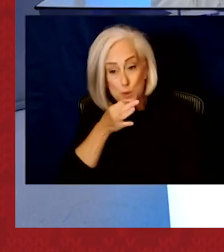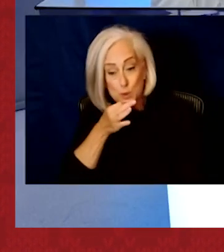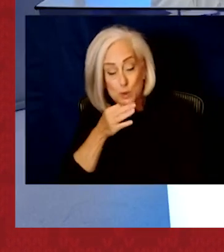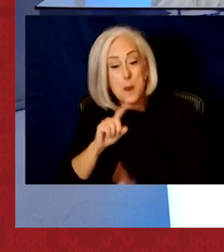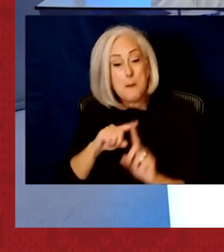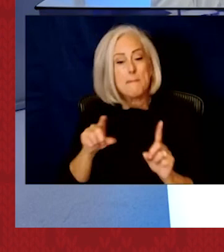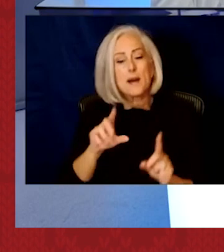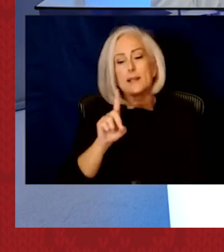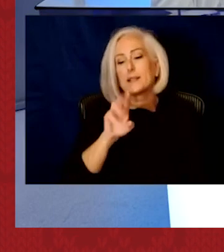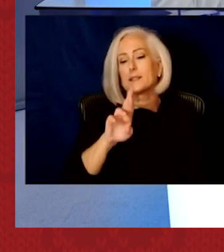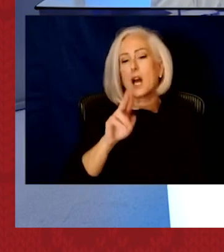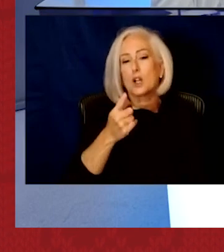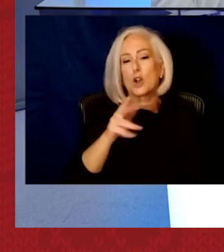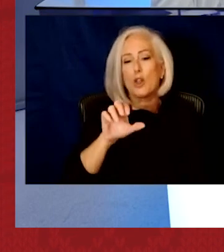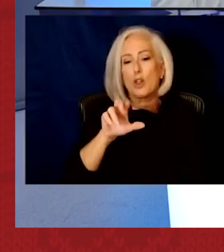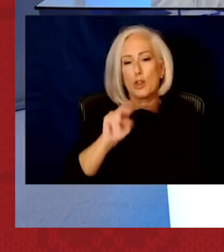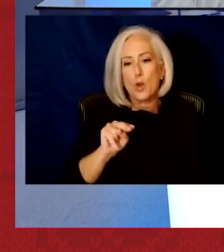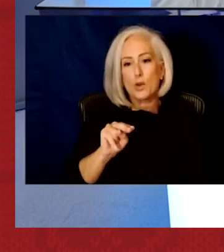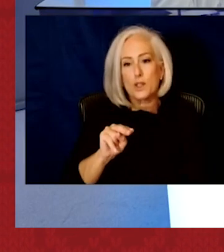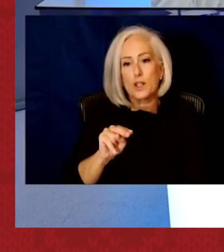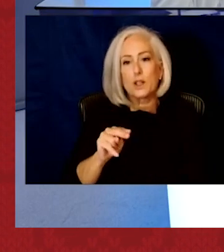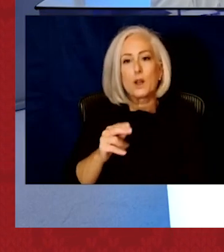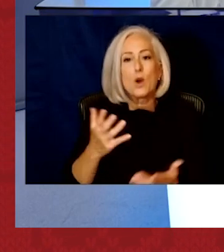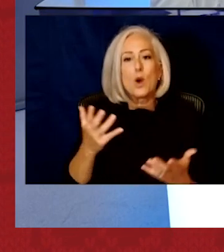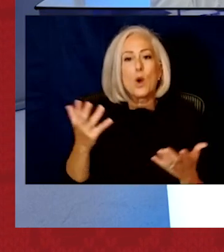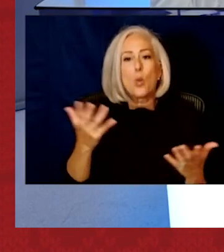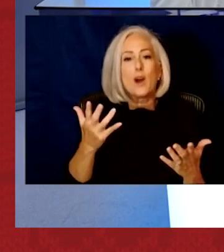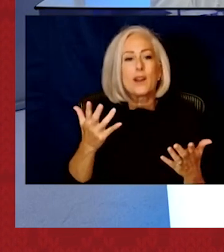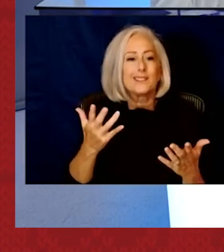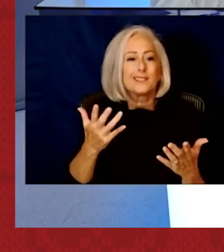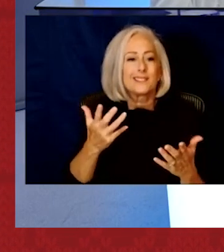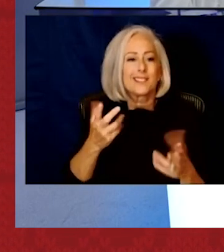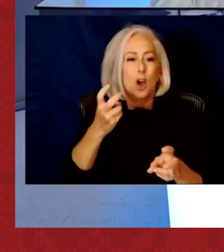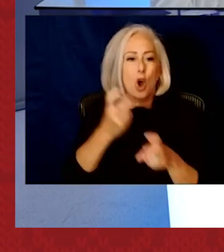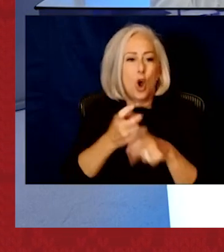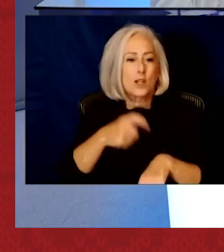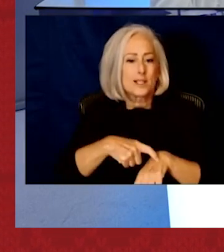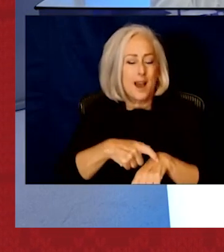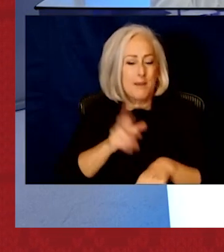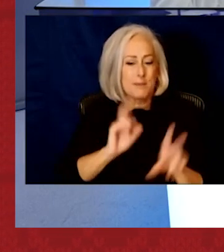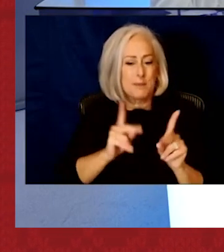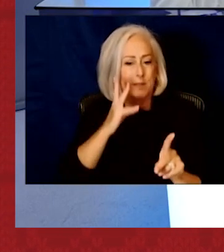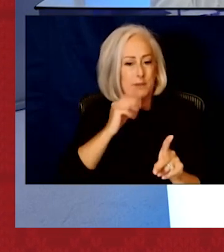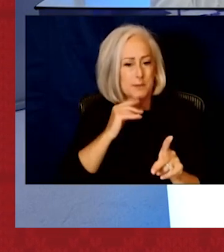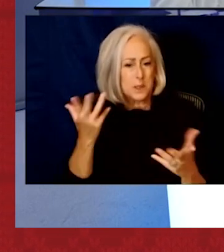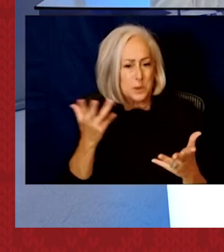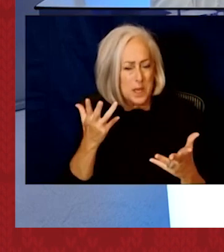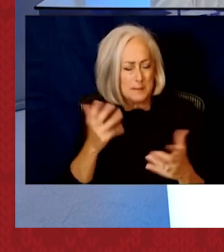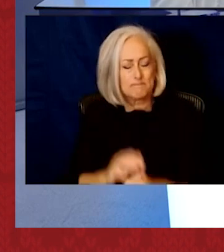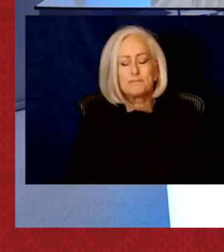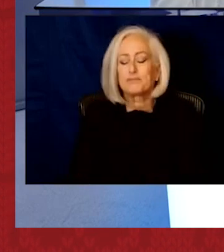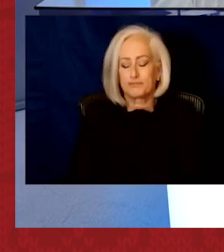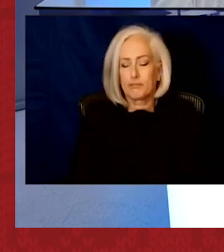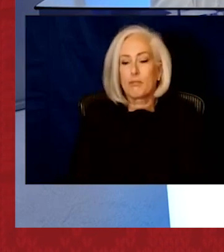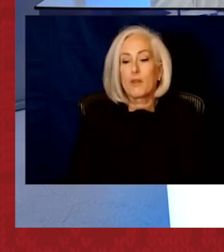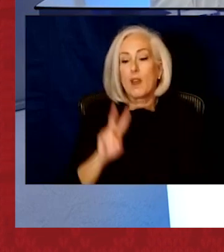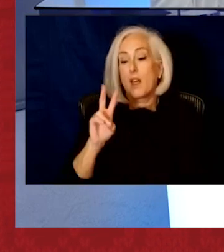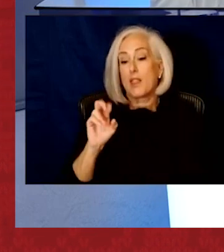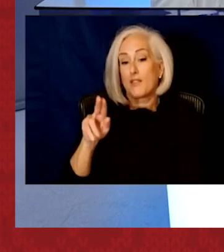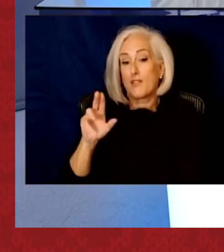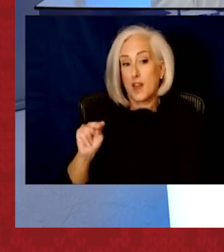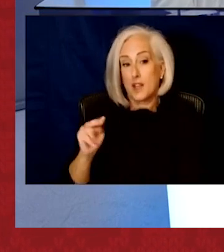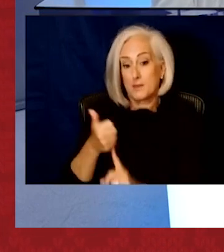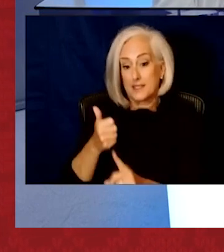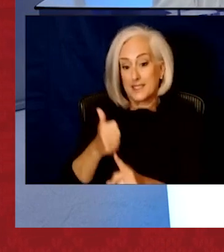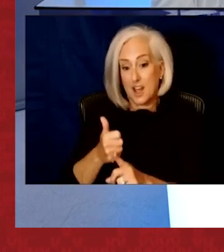have to, what is the rough time people can experience? So obviously the venom of these snakes is designed to work fairly quickly.